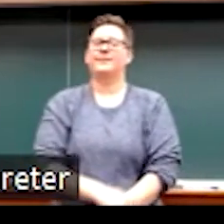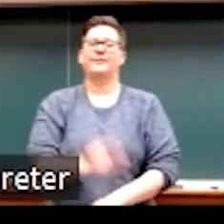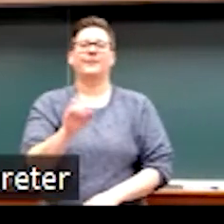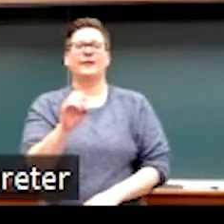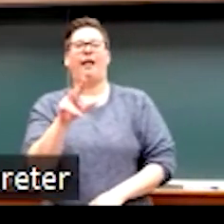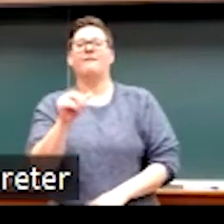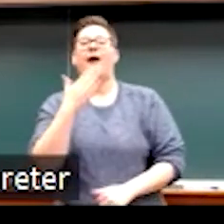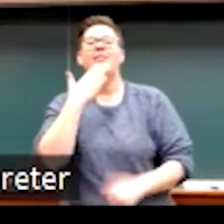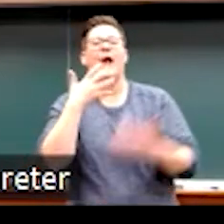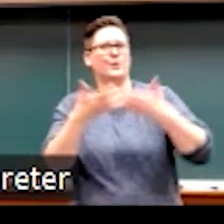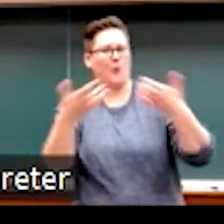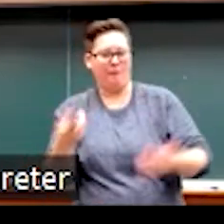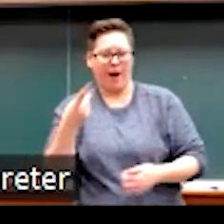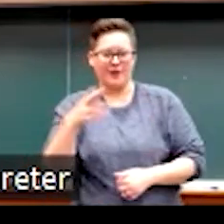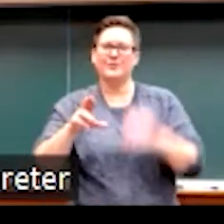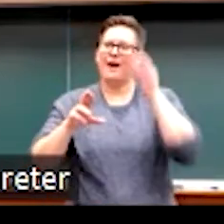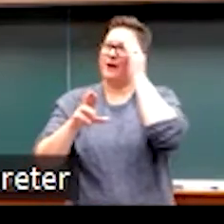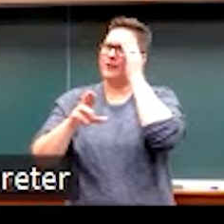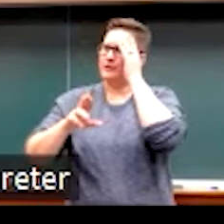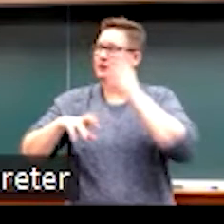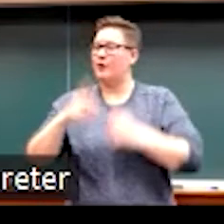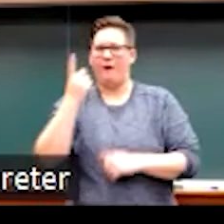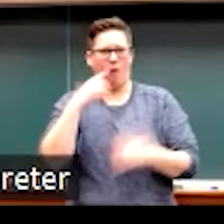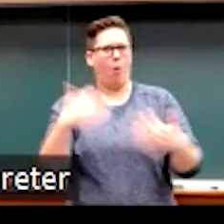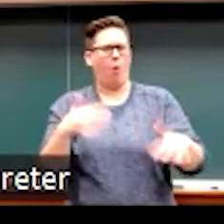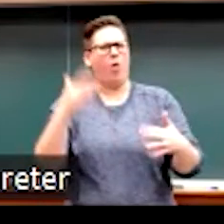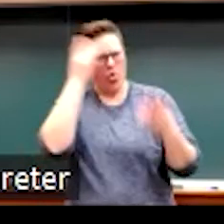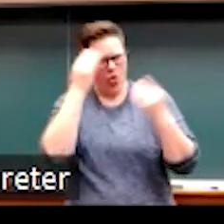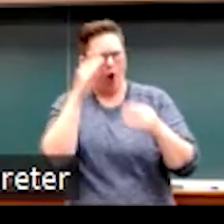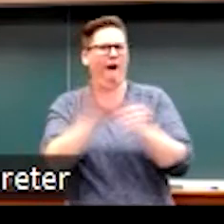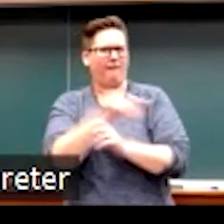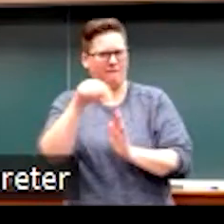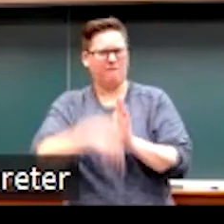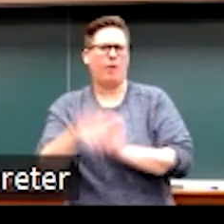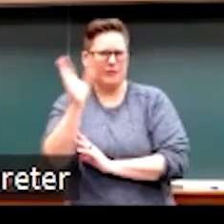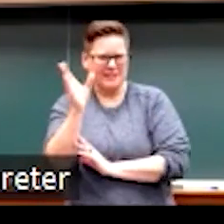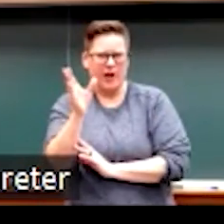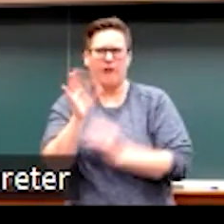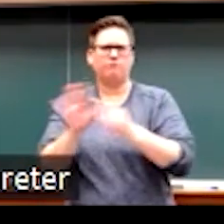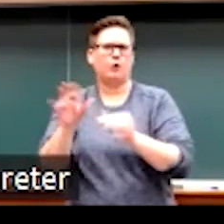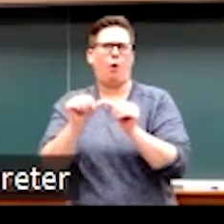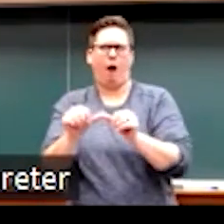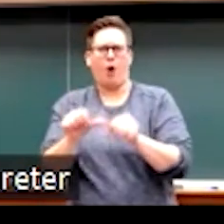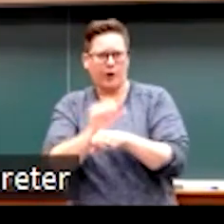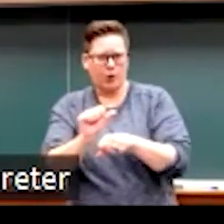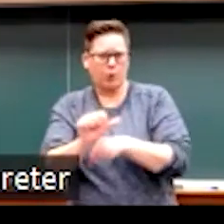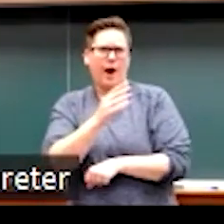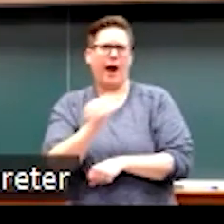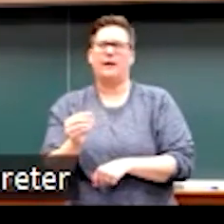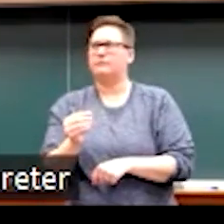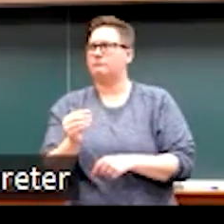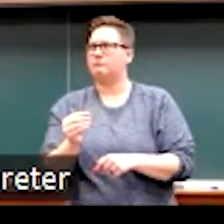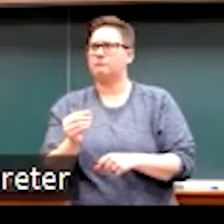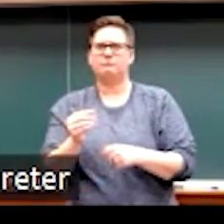Thank you so much to Dr. Ditre for a very thoughtful presentation about your ongoing work and about lots that